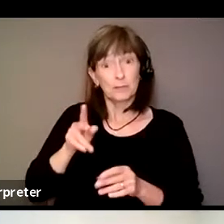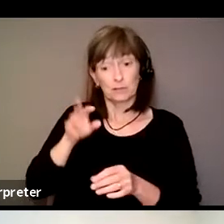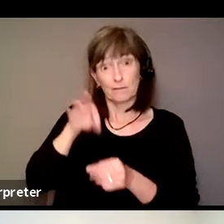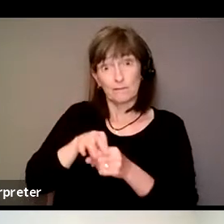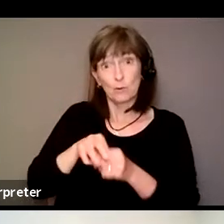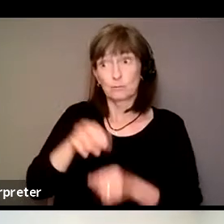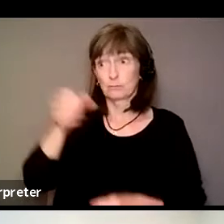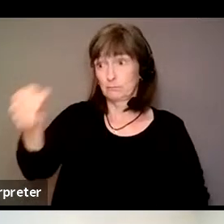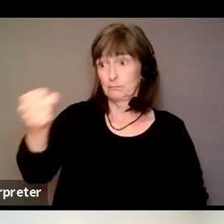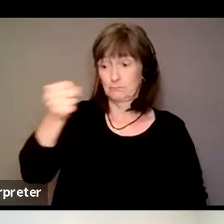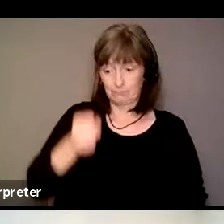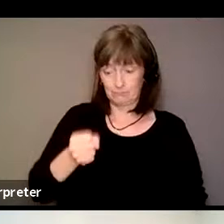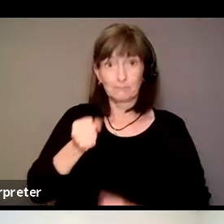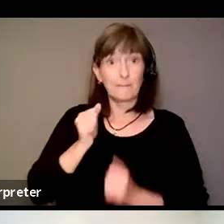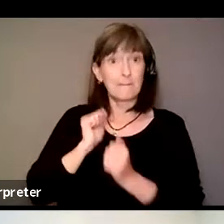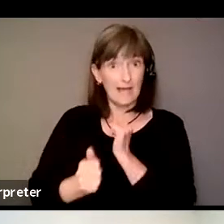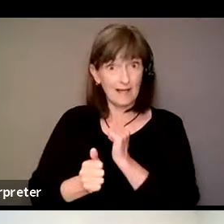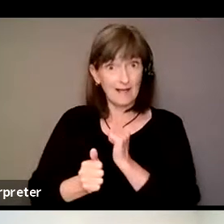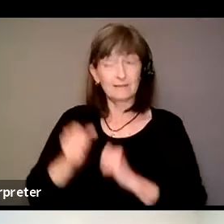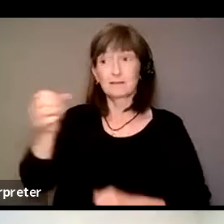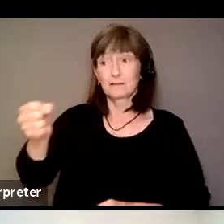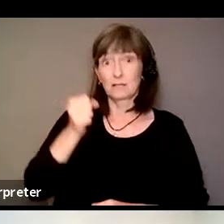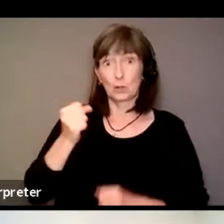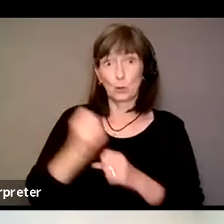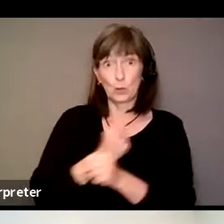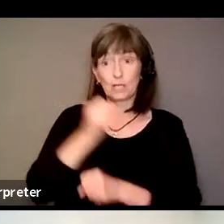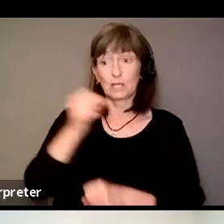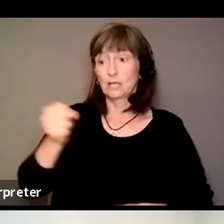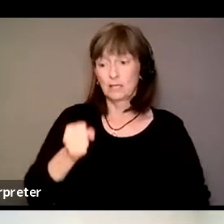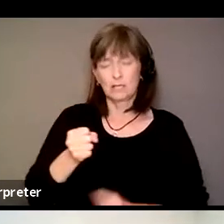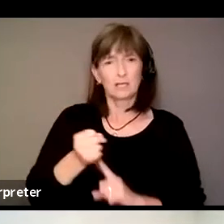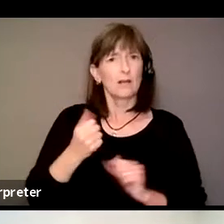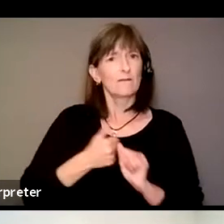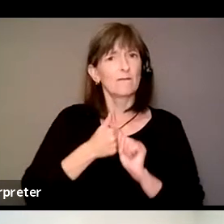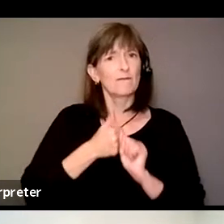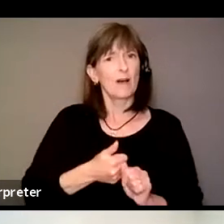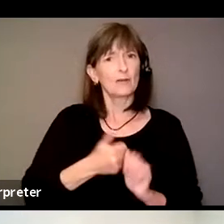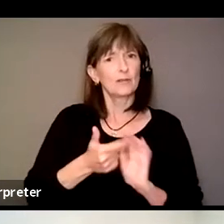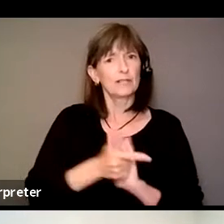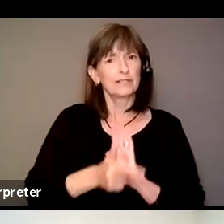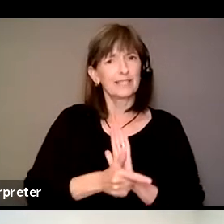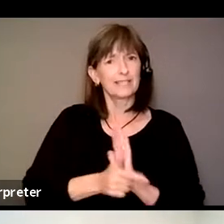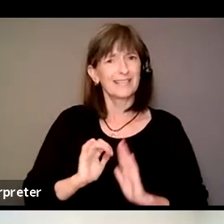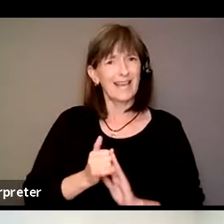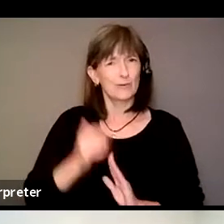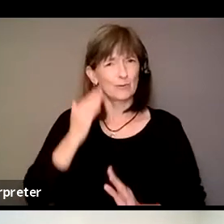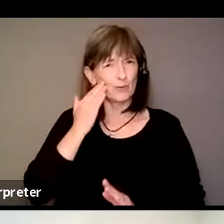legislation? So this is certainly important information for candidates and for voters.